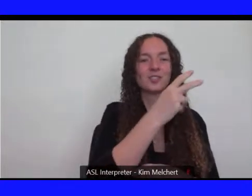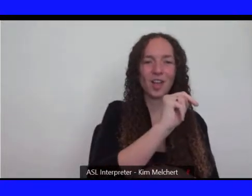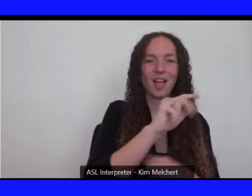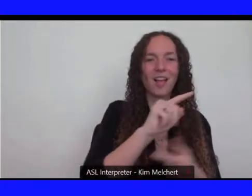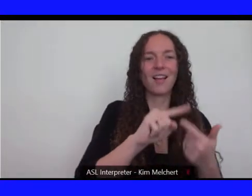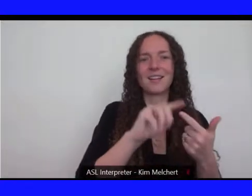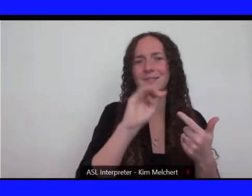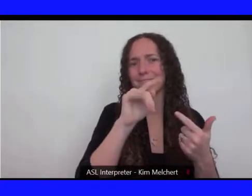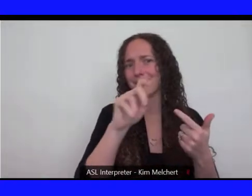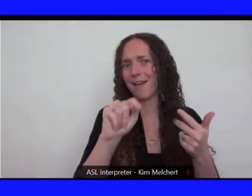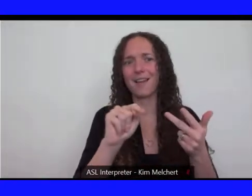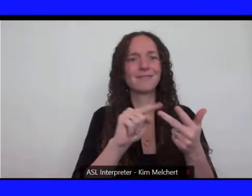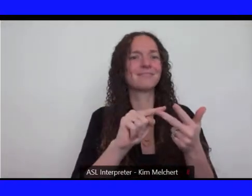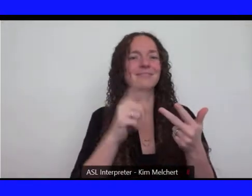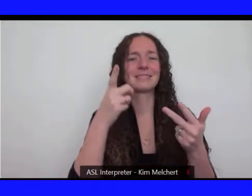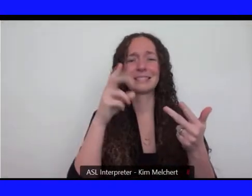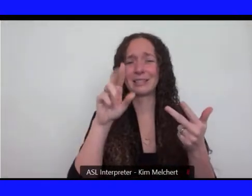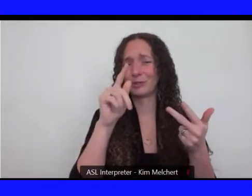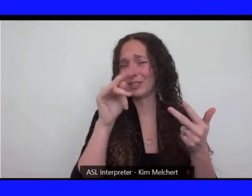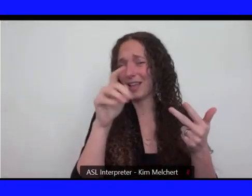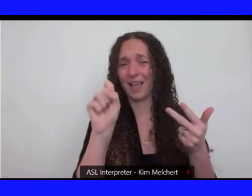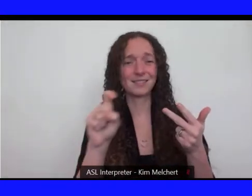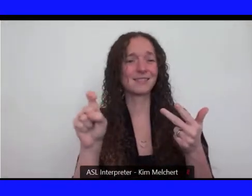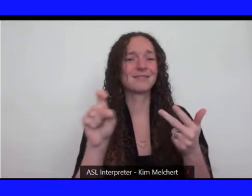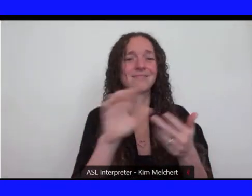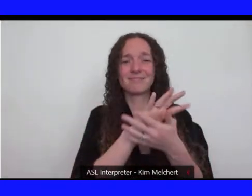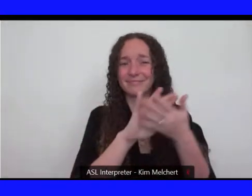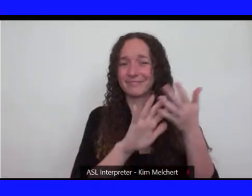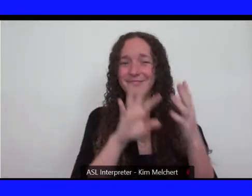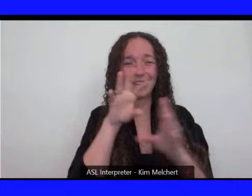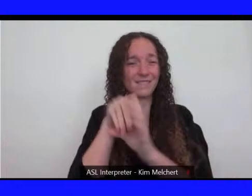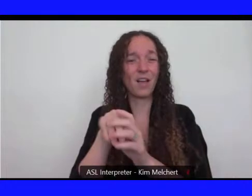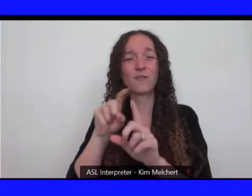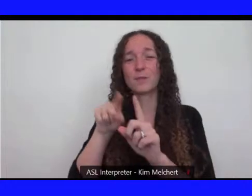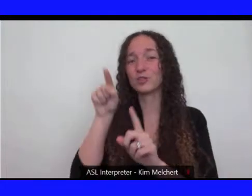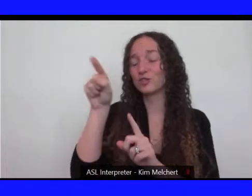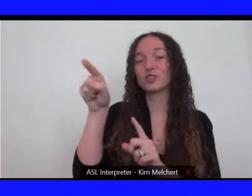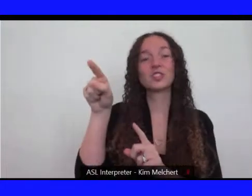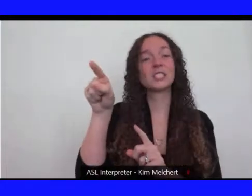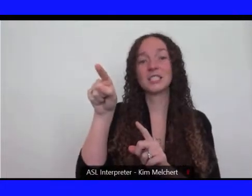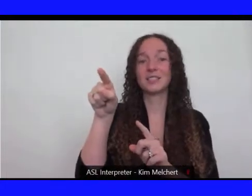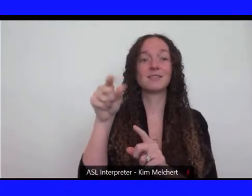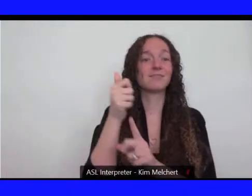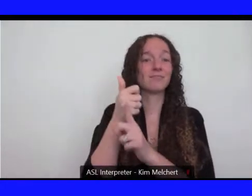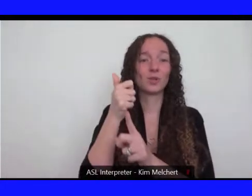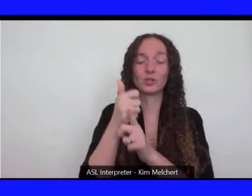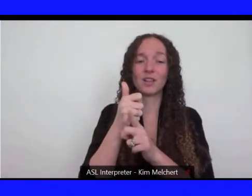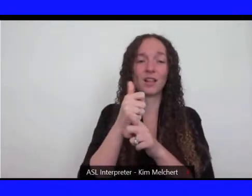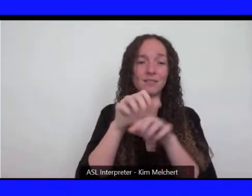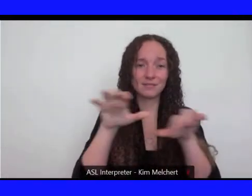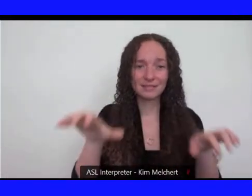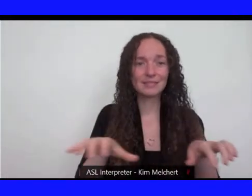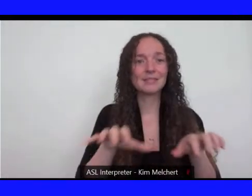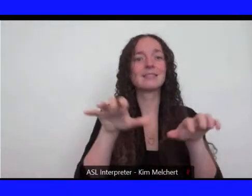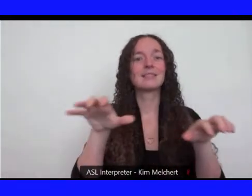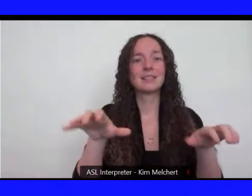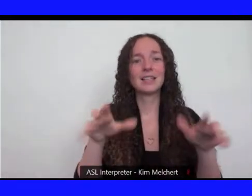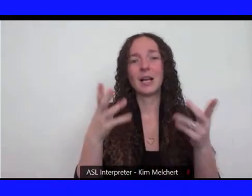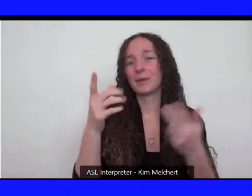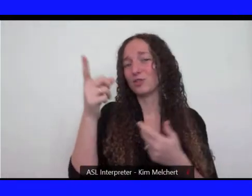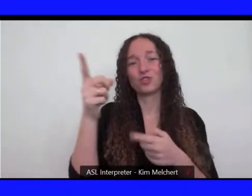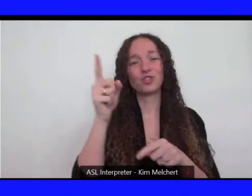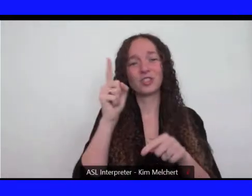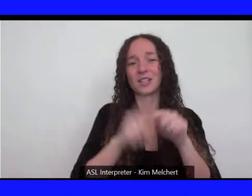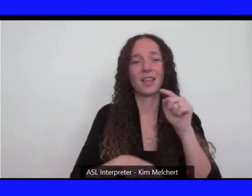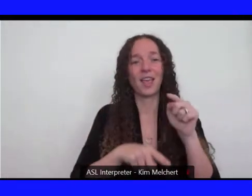work that I know is happening at every level, as highlighted by Deb, and especially the work with CMS